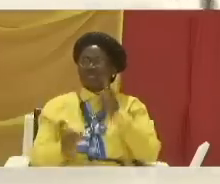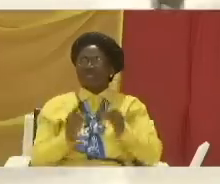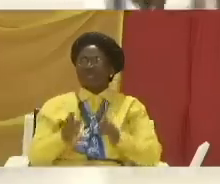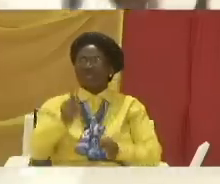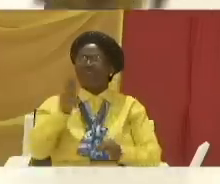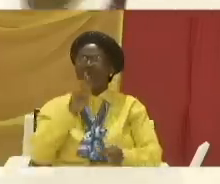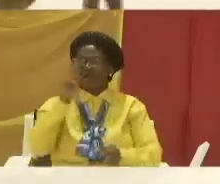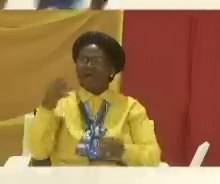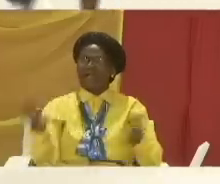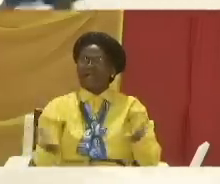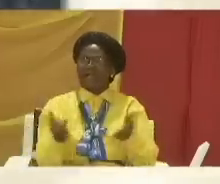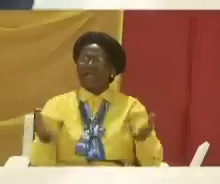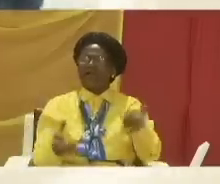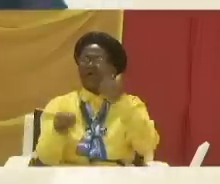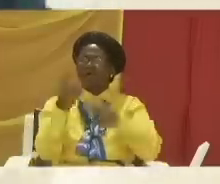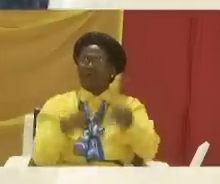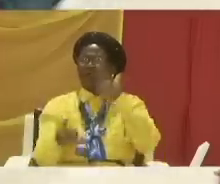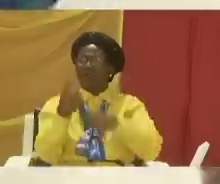Thank you, Lord.